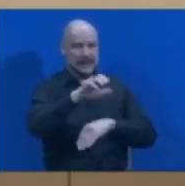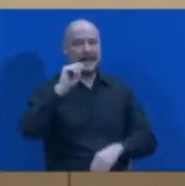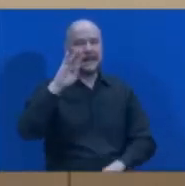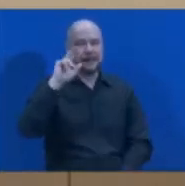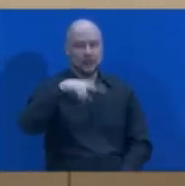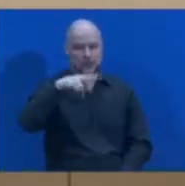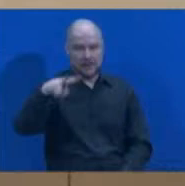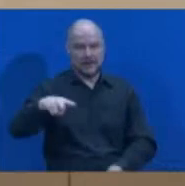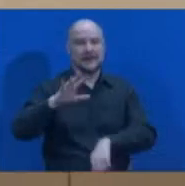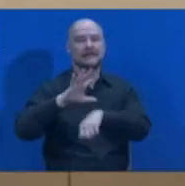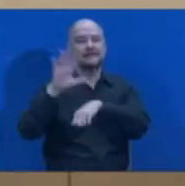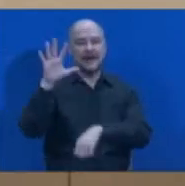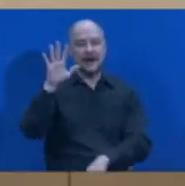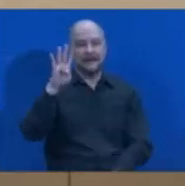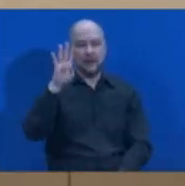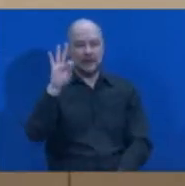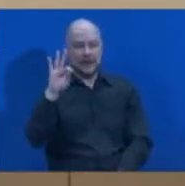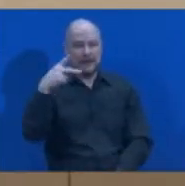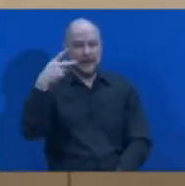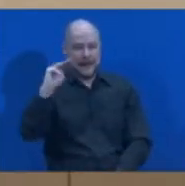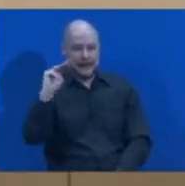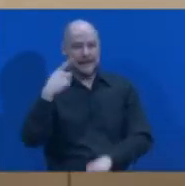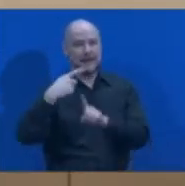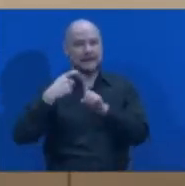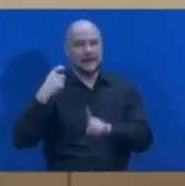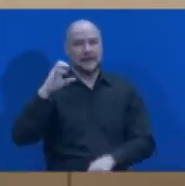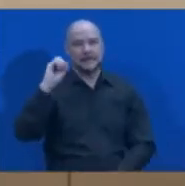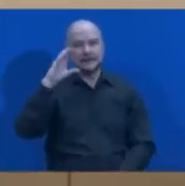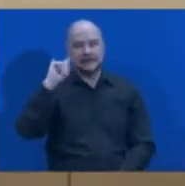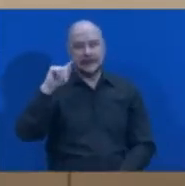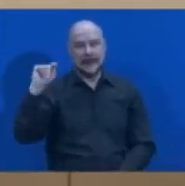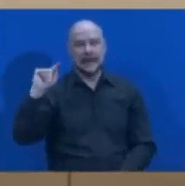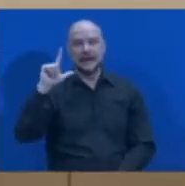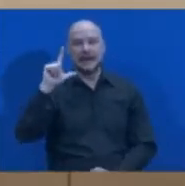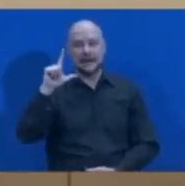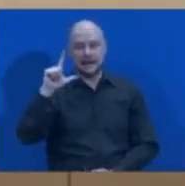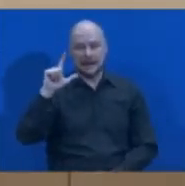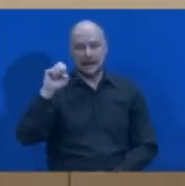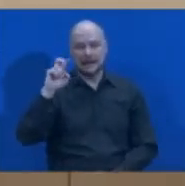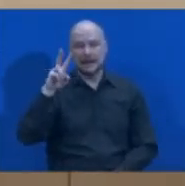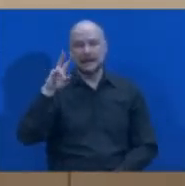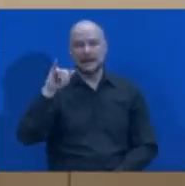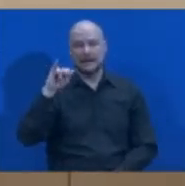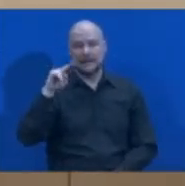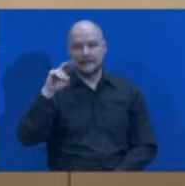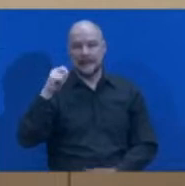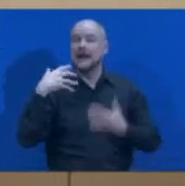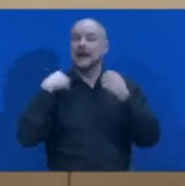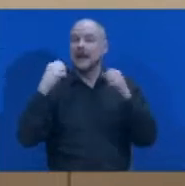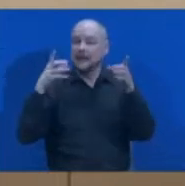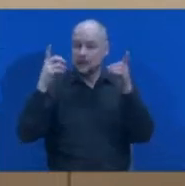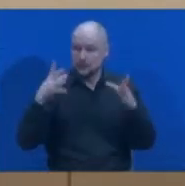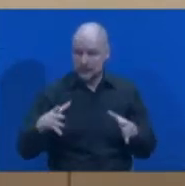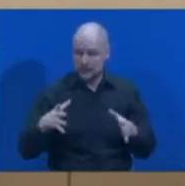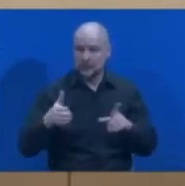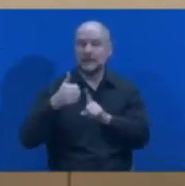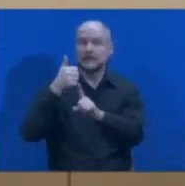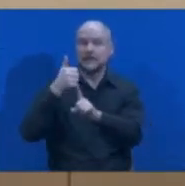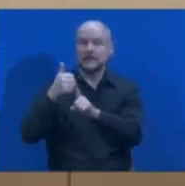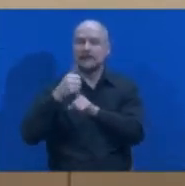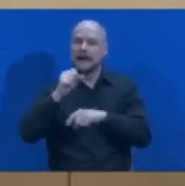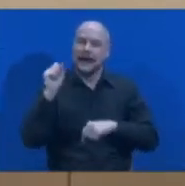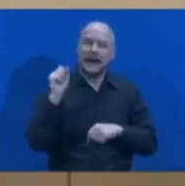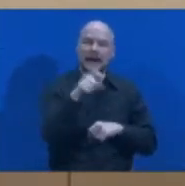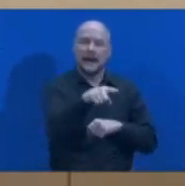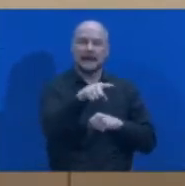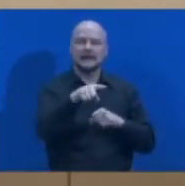22nd at 5:49 p.m. by Scott Levine, the health director in Franklin County, who warned his fellow health